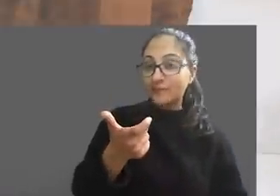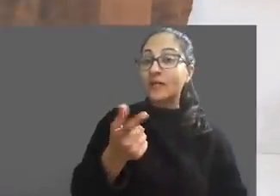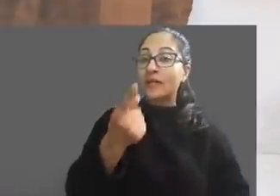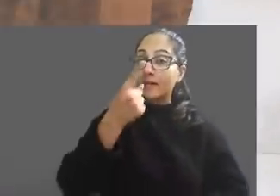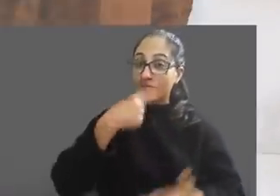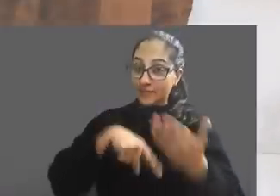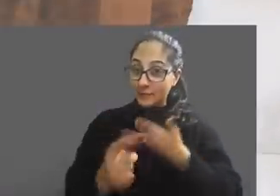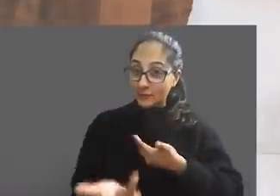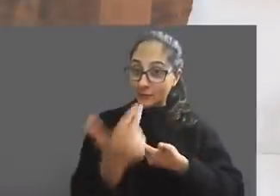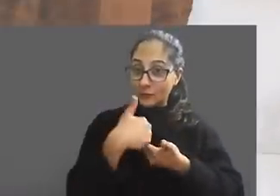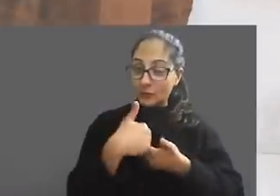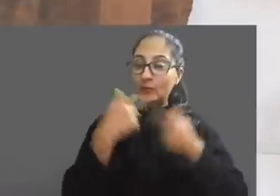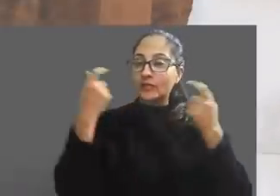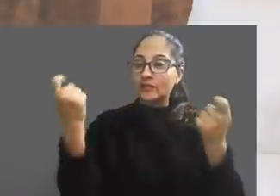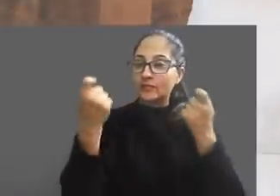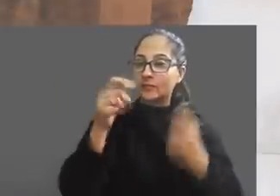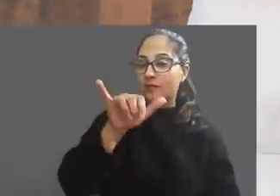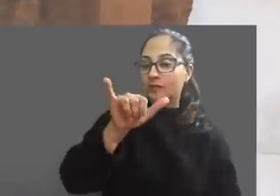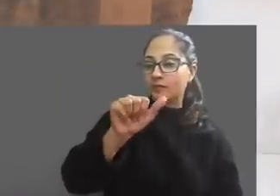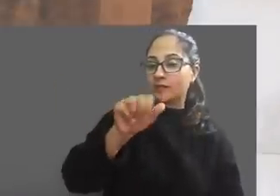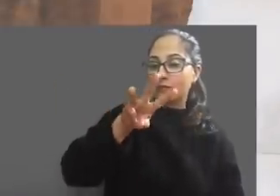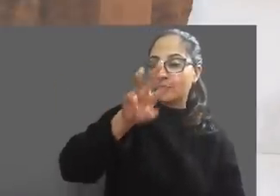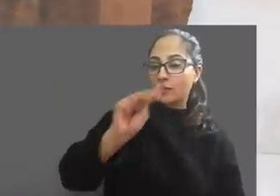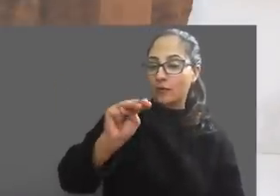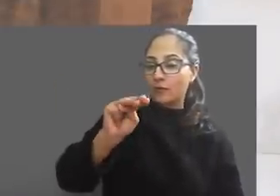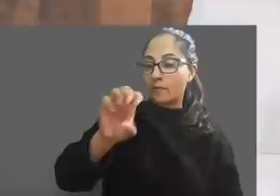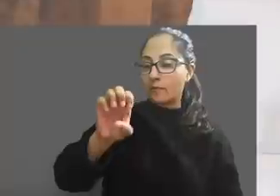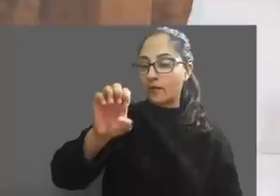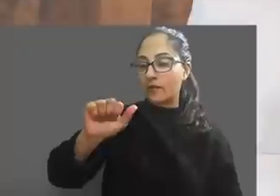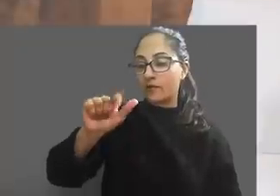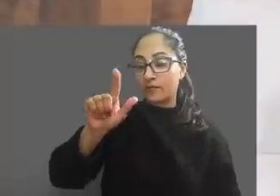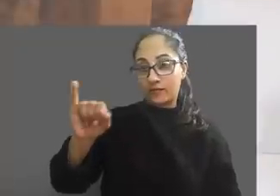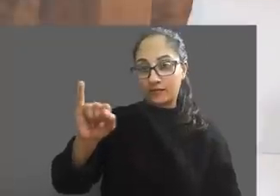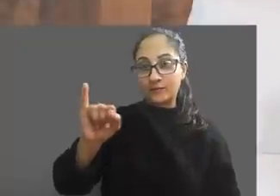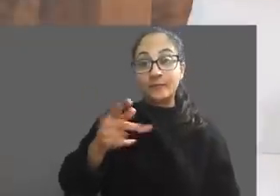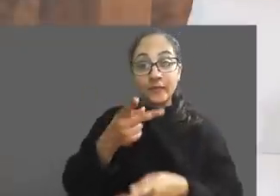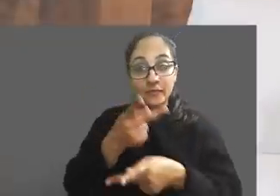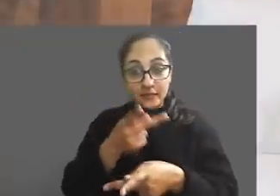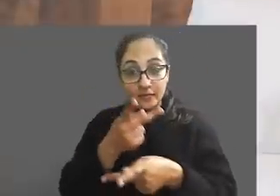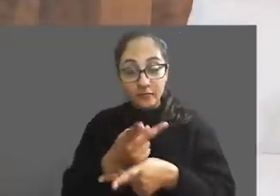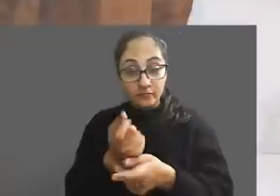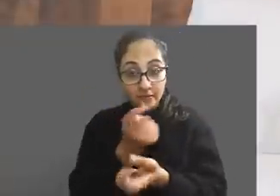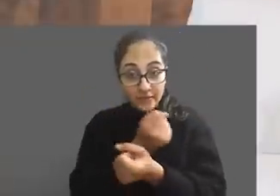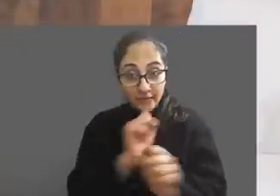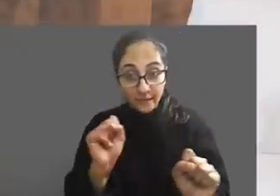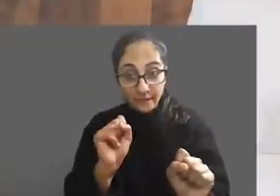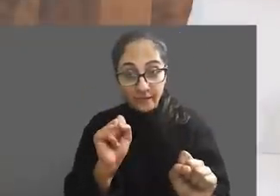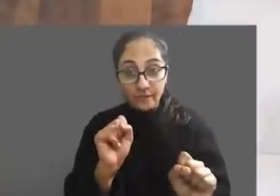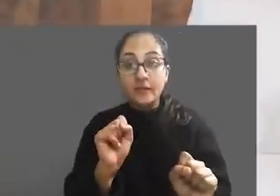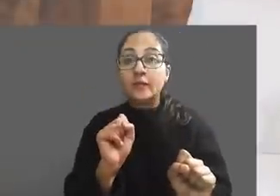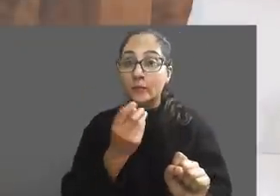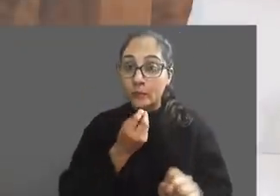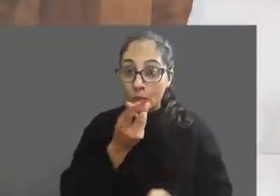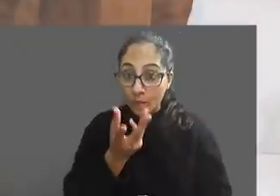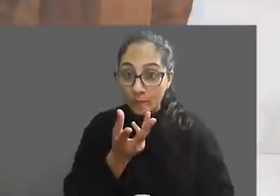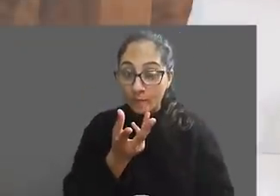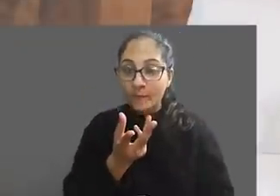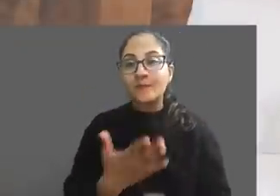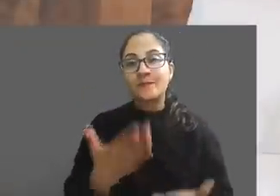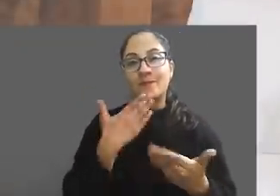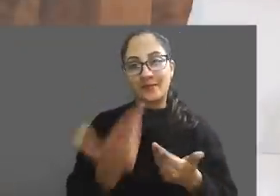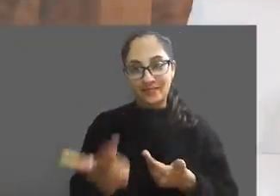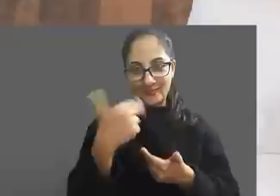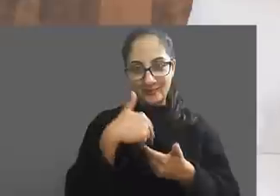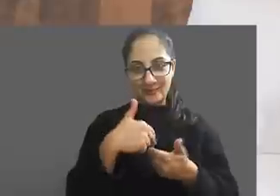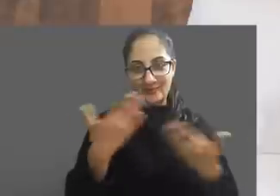time as we celebrate Yom Ali. Have a wonderful week. Please stay safe, stay warm, and as always,